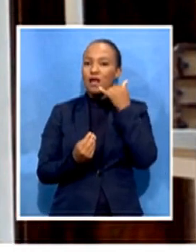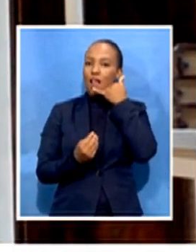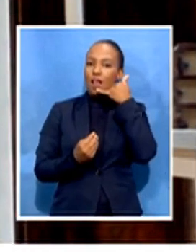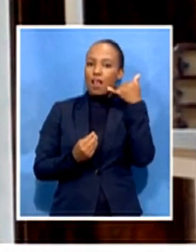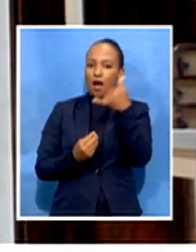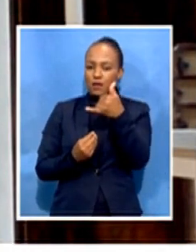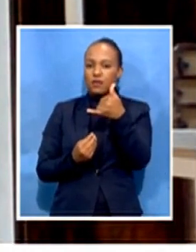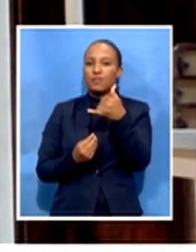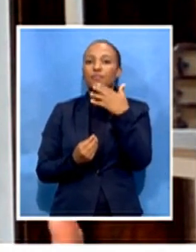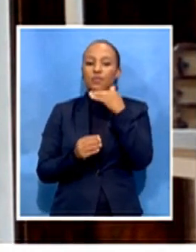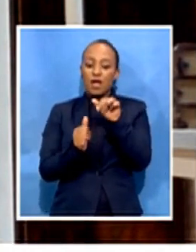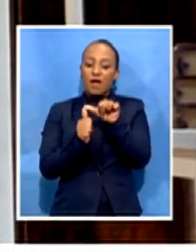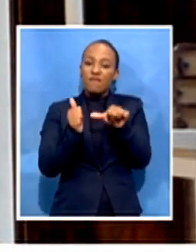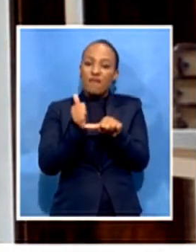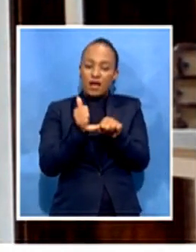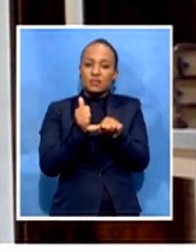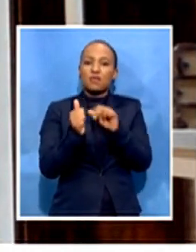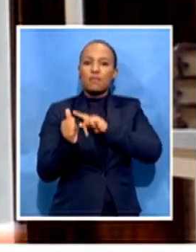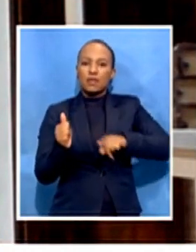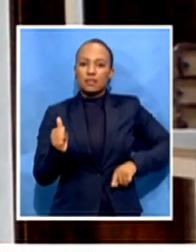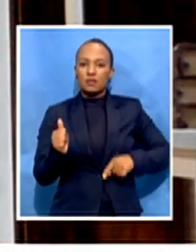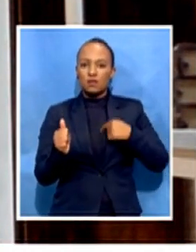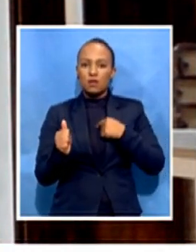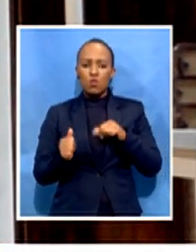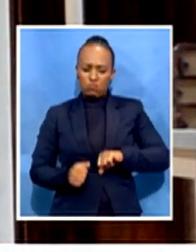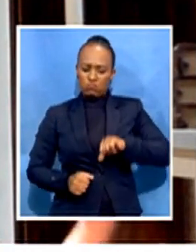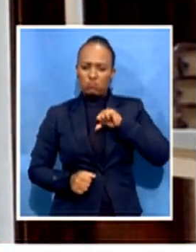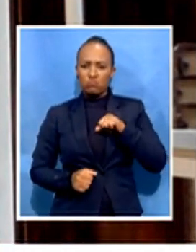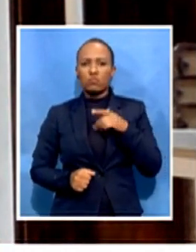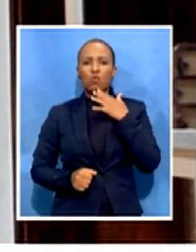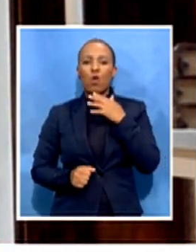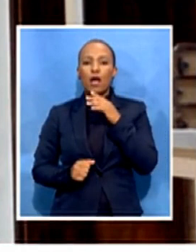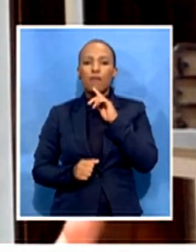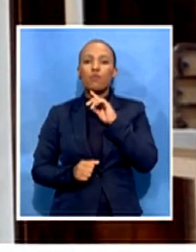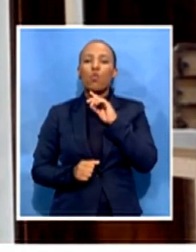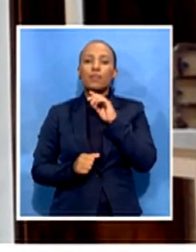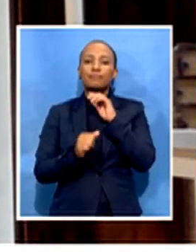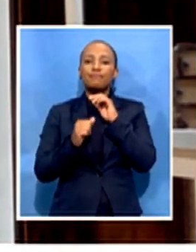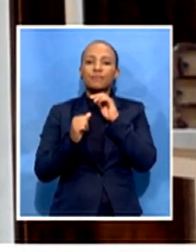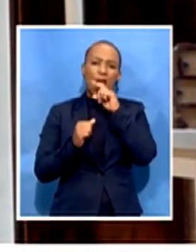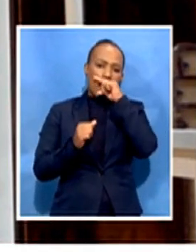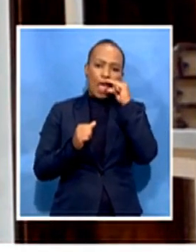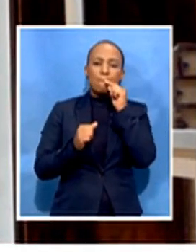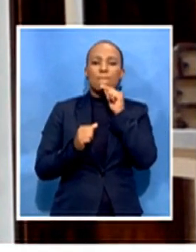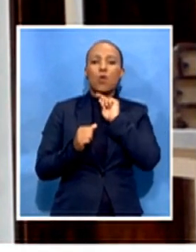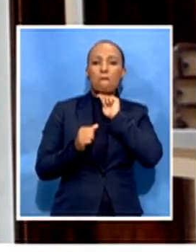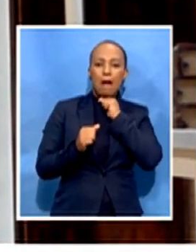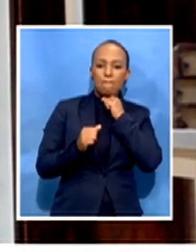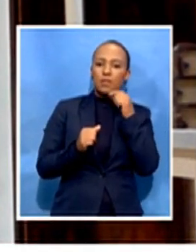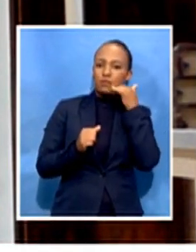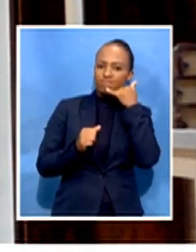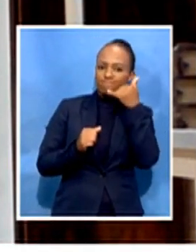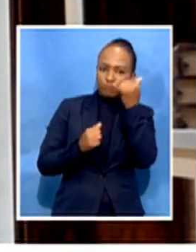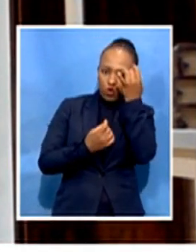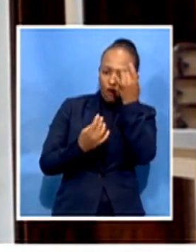International, we pride ourselves on anonymous tip-offs. I often say, someone, somewhere, somehow